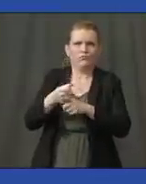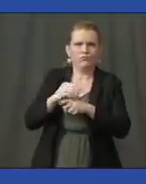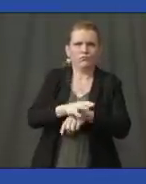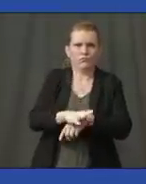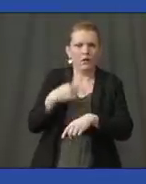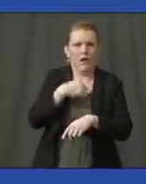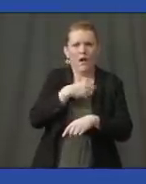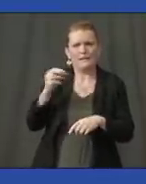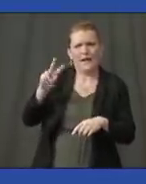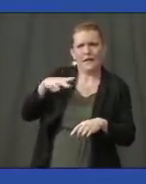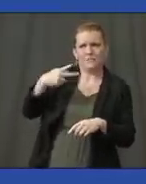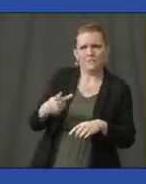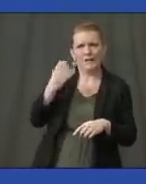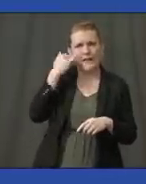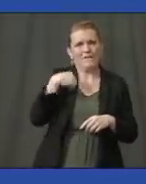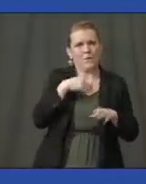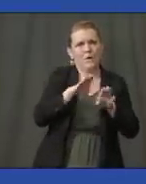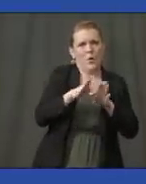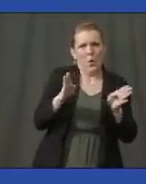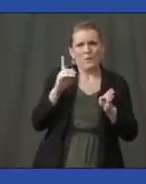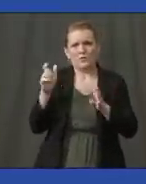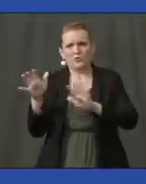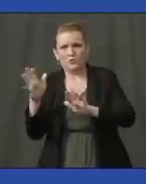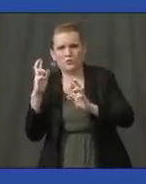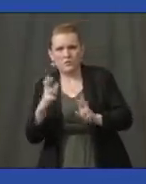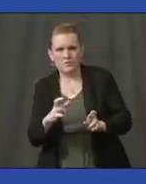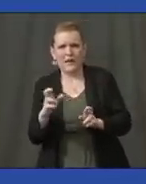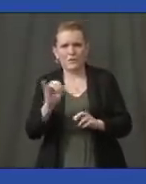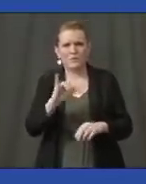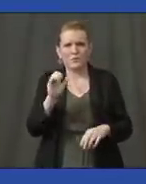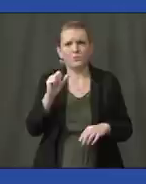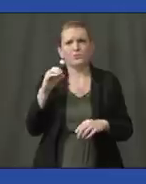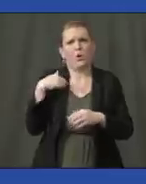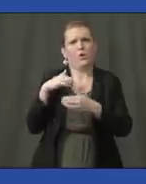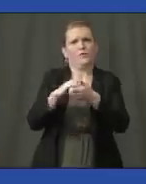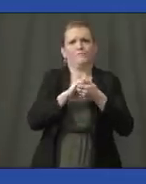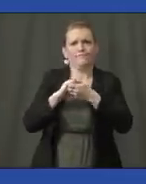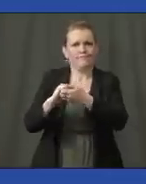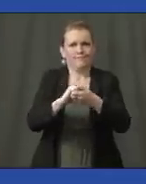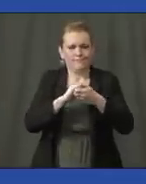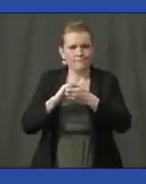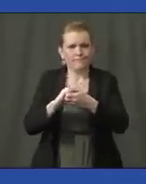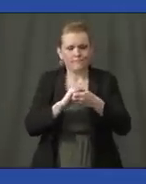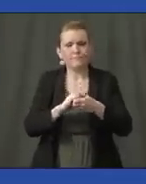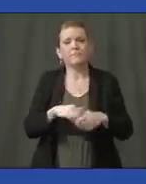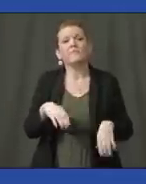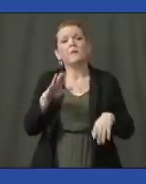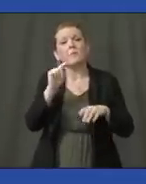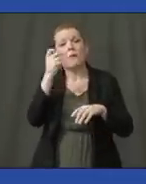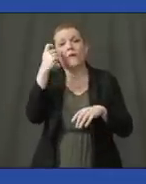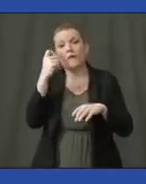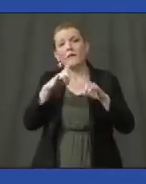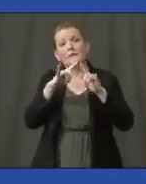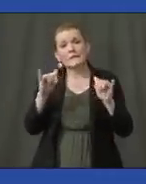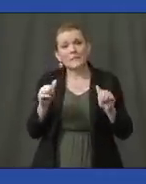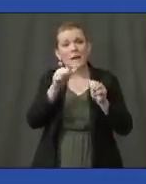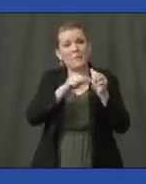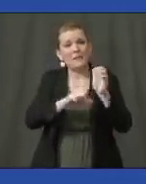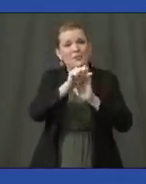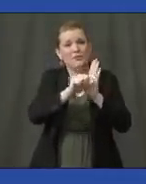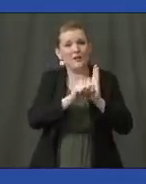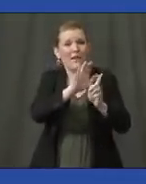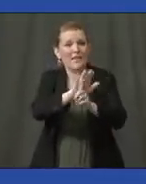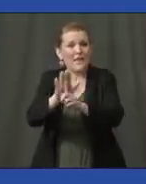different, and we're going to act on our own. And that's what this chart tells you a little bit. It shows you that Connecticut, our